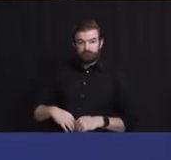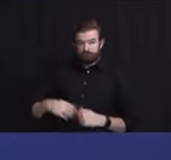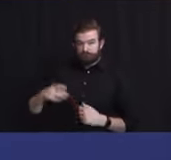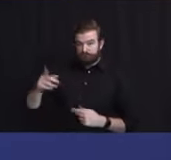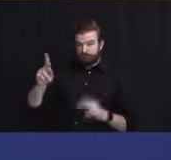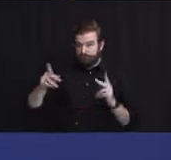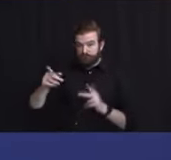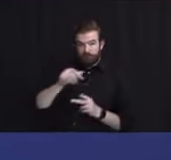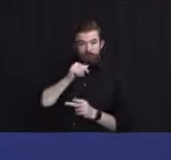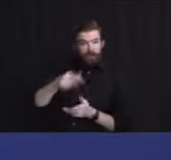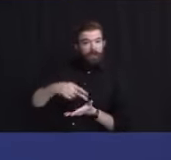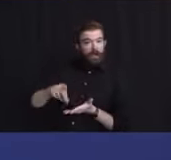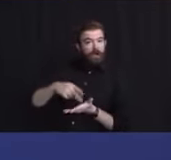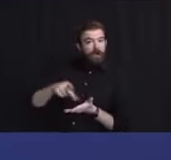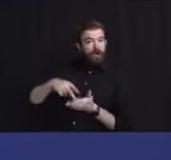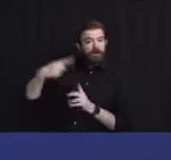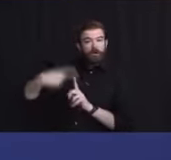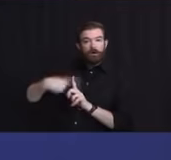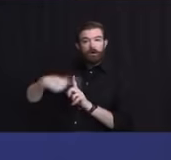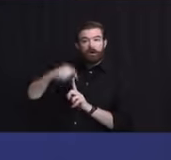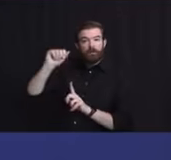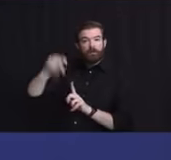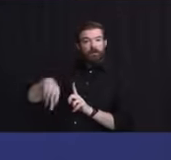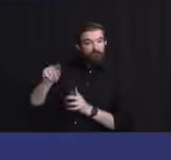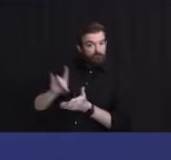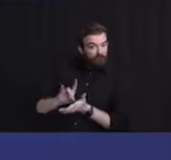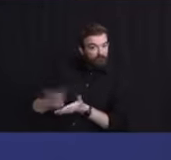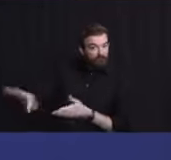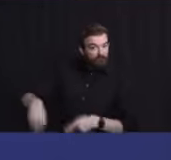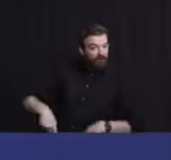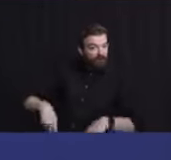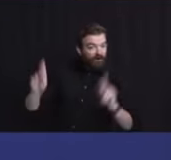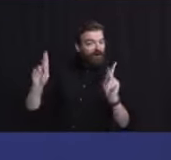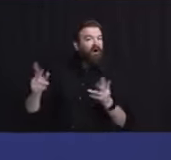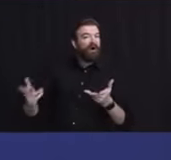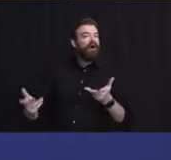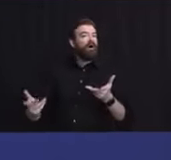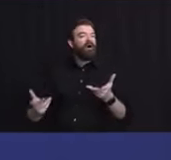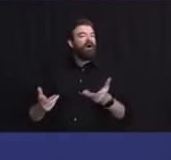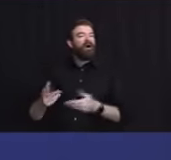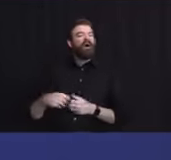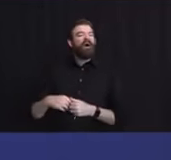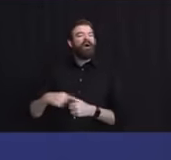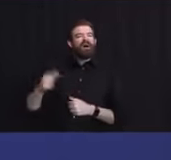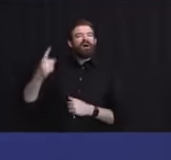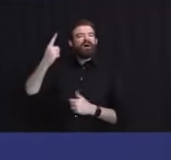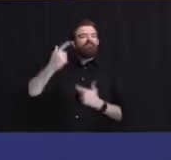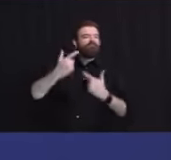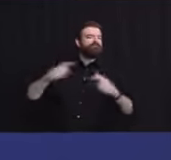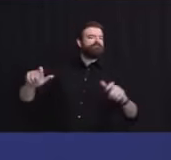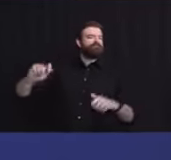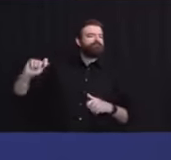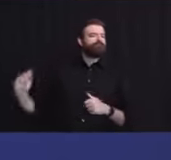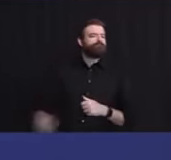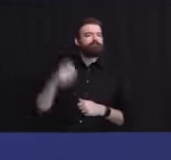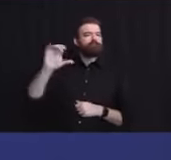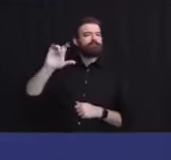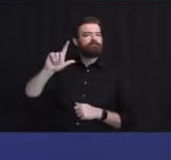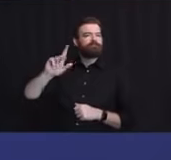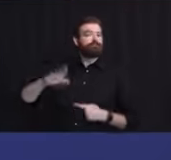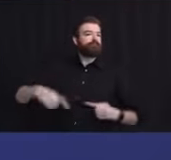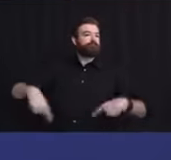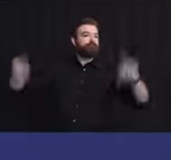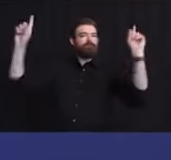think about Pine Valley Golf Club finally admitting women, and have you ever played there? And NJ.com ran a story this weekend saying women appointees hold